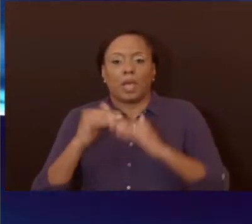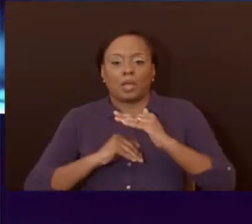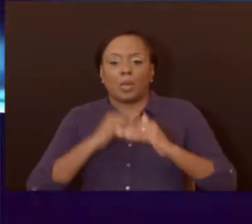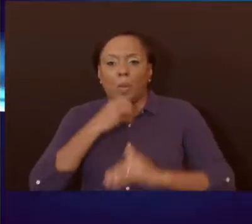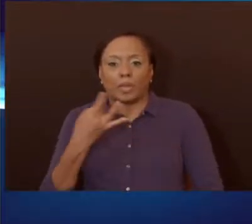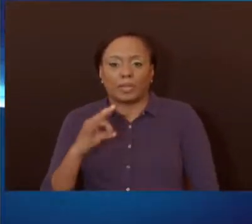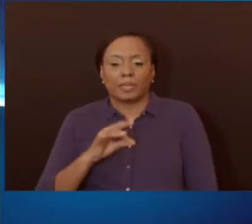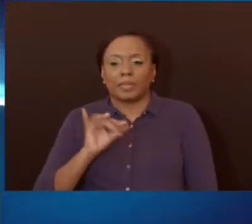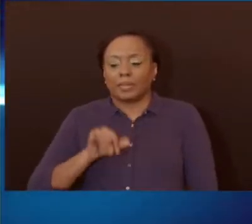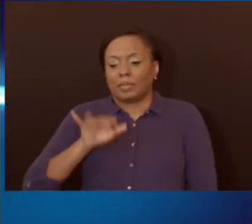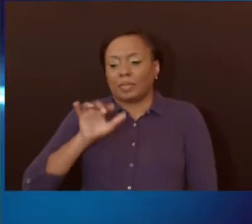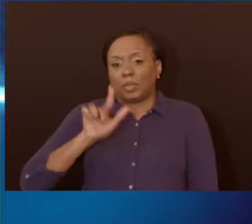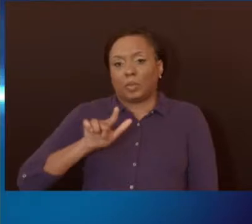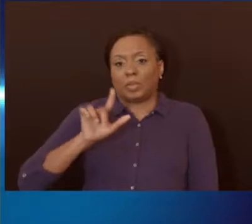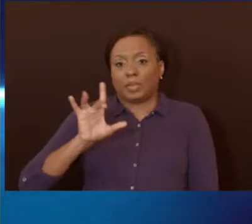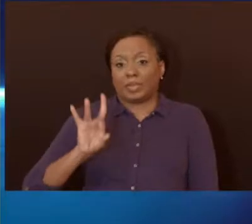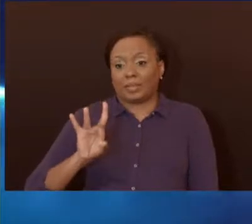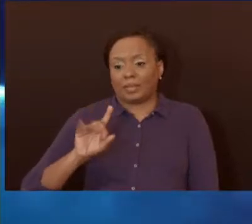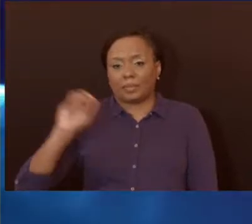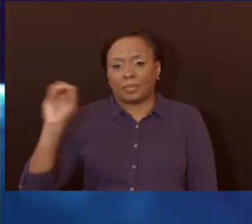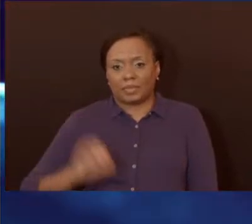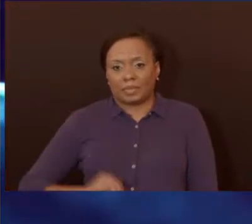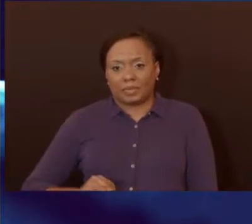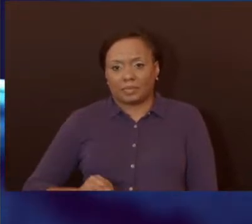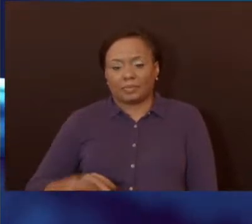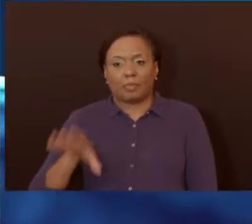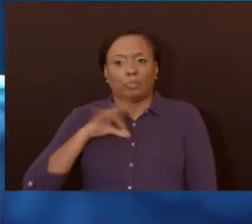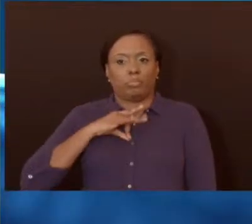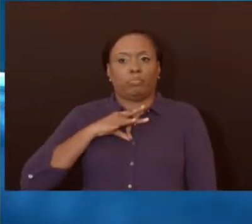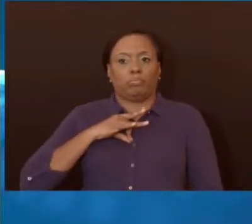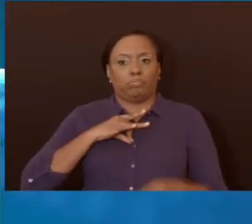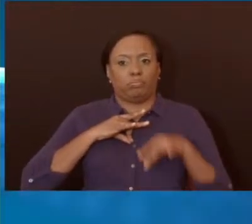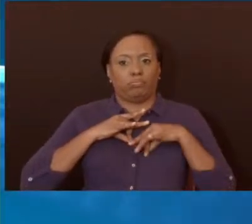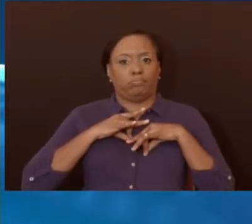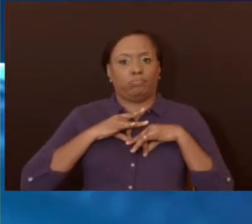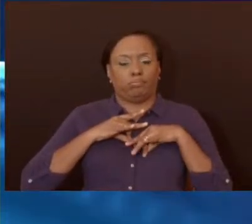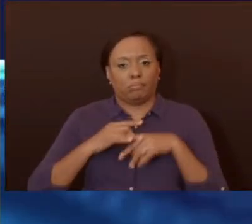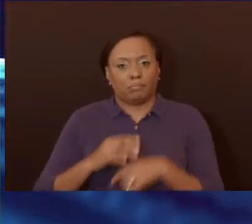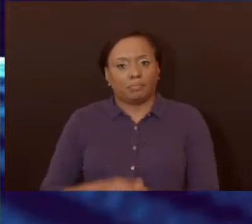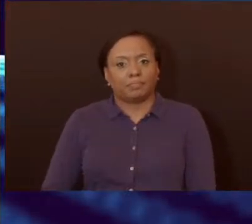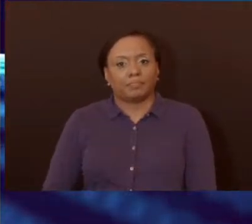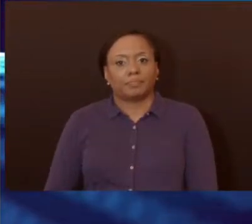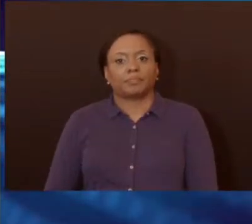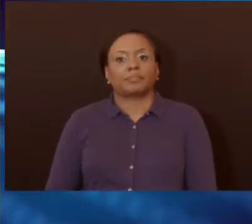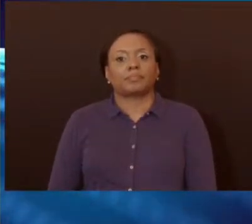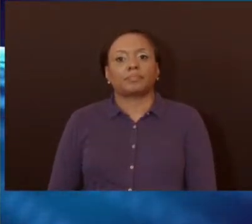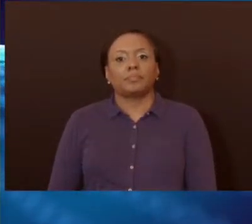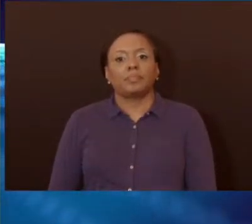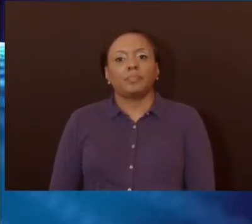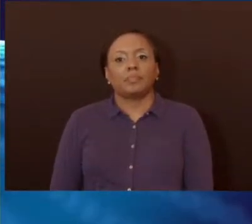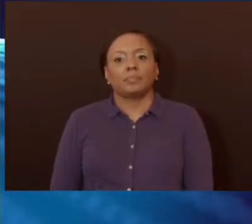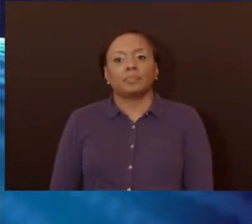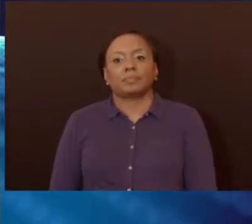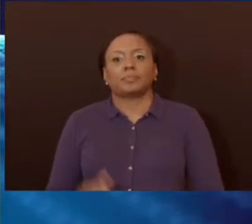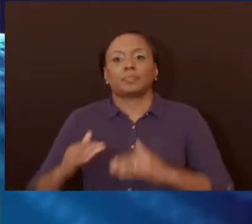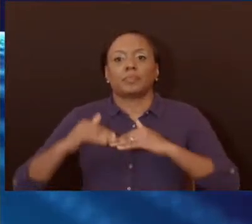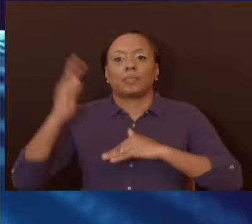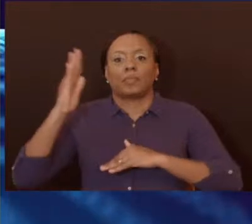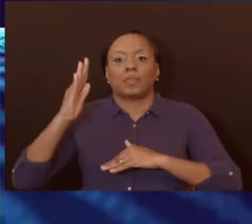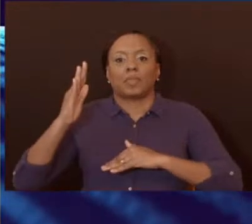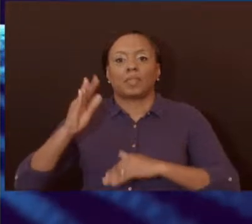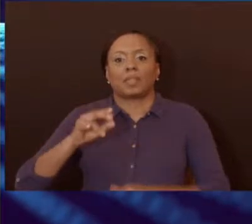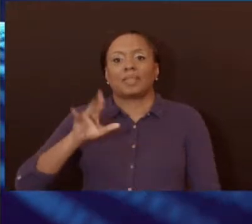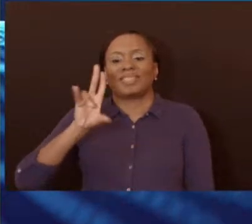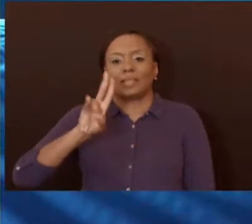representing 28%, were infected. And those aged 18 years and over, 66,